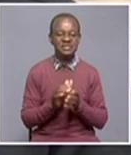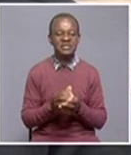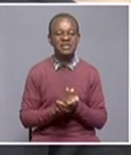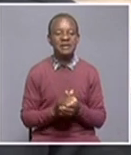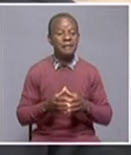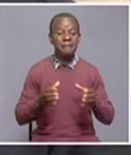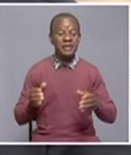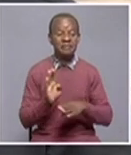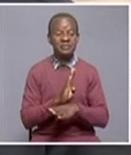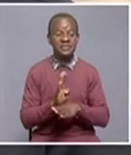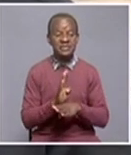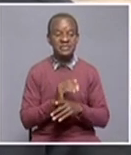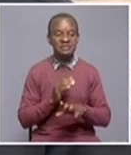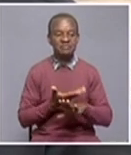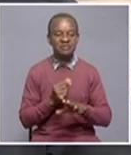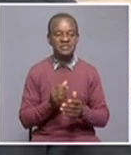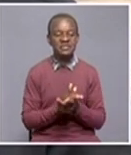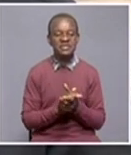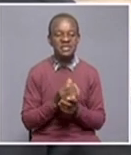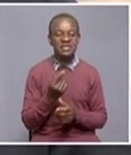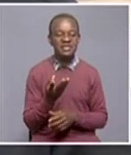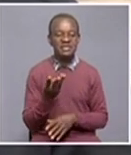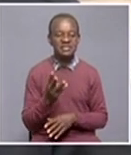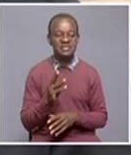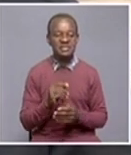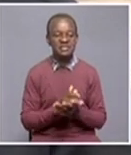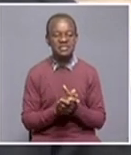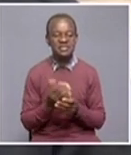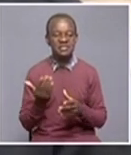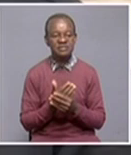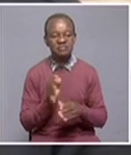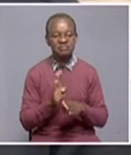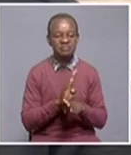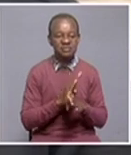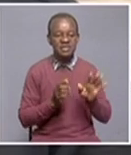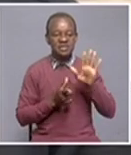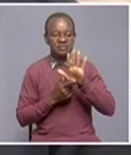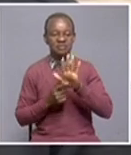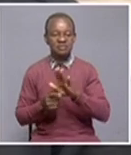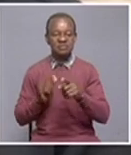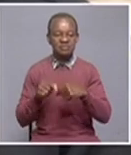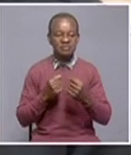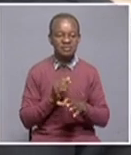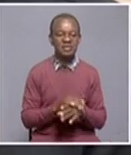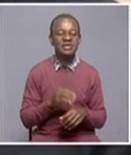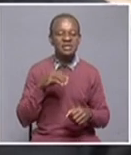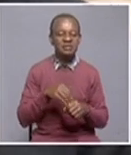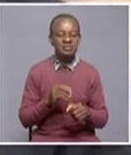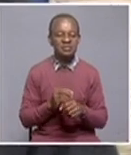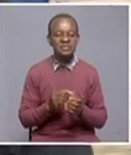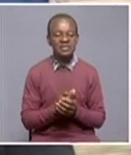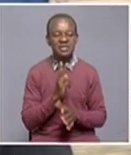this show in particular, there are 6 new car brands that are on exhibit. From a livestock perspective, there are